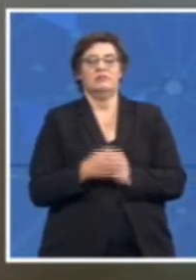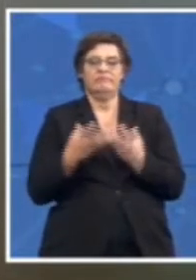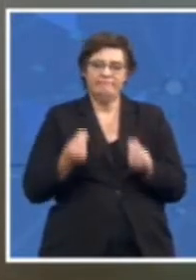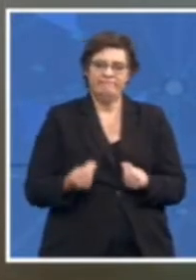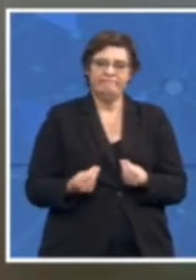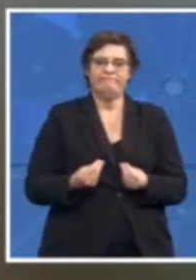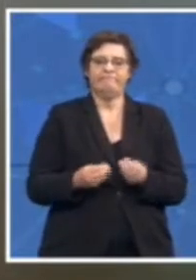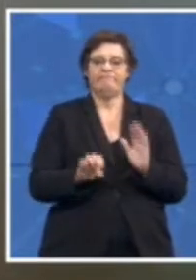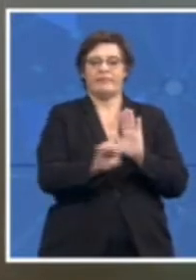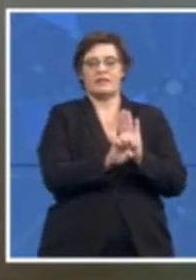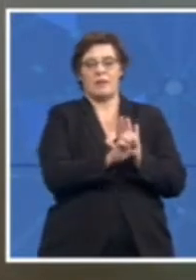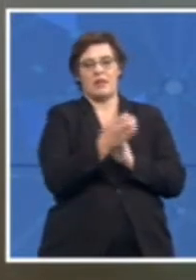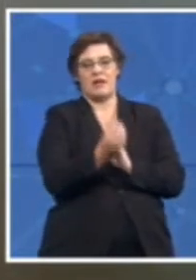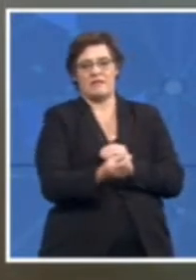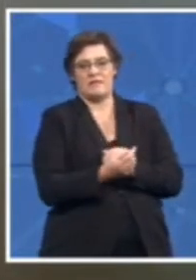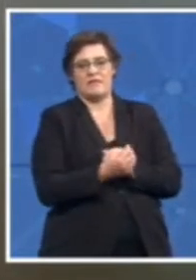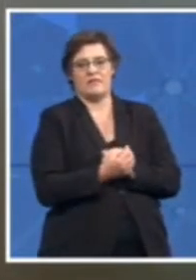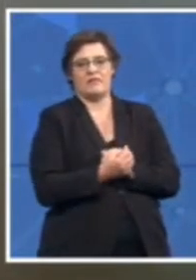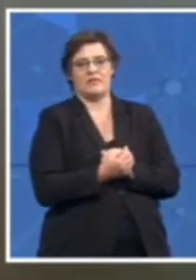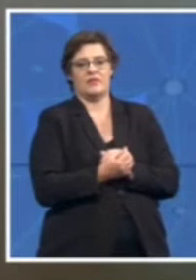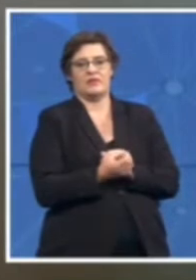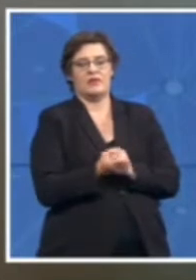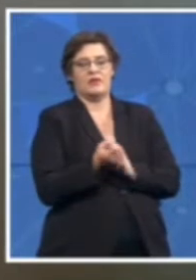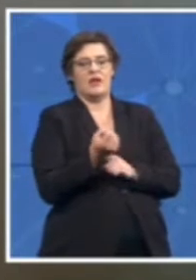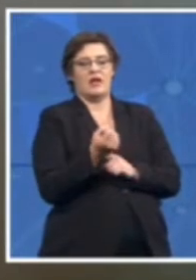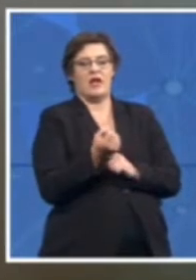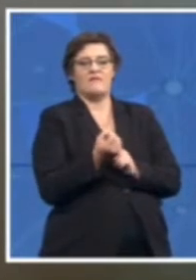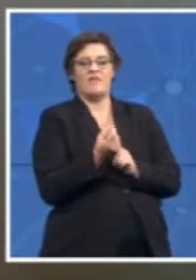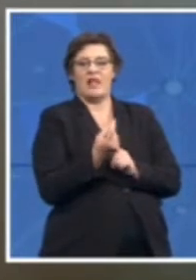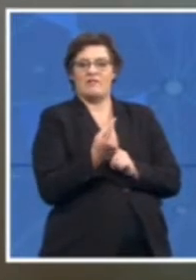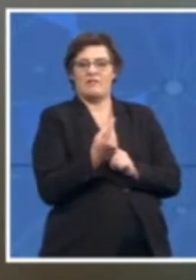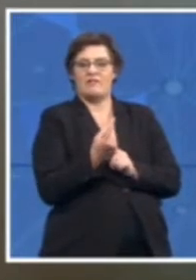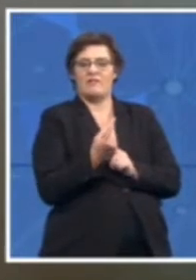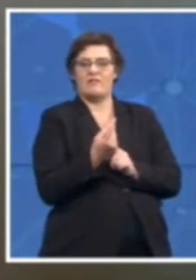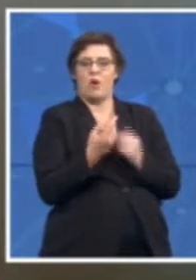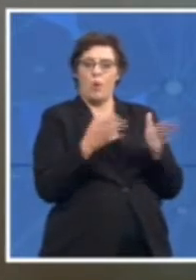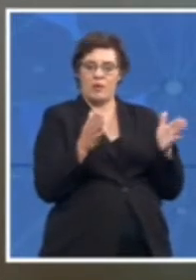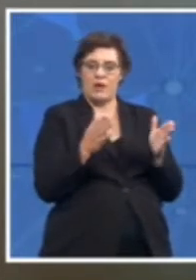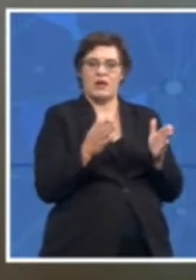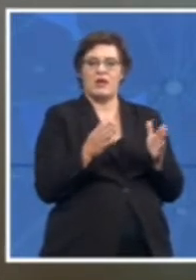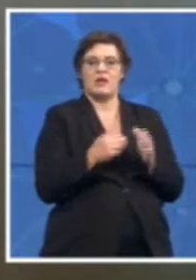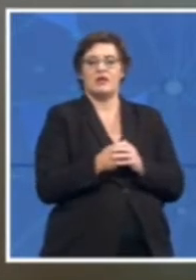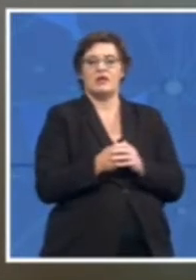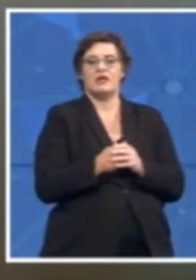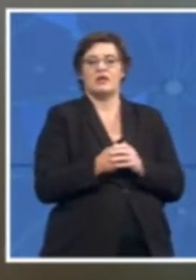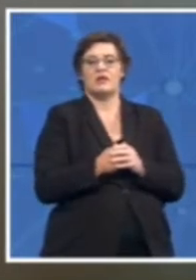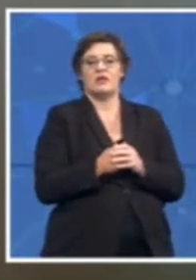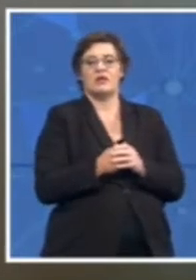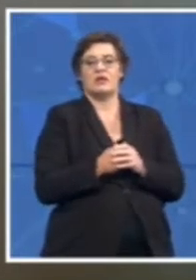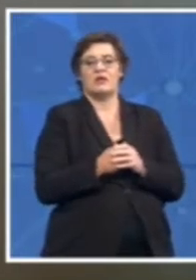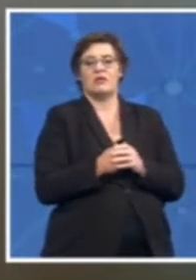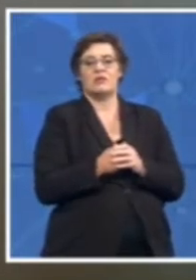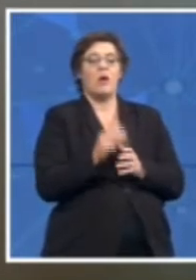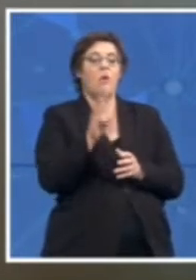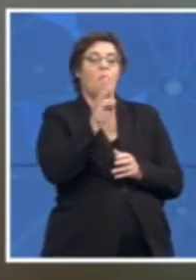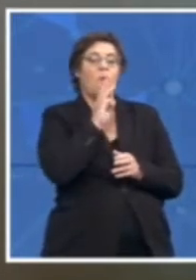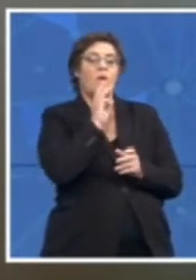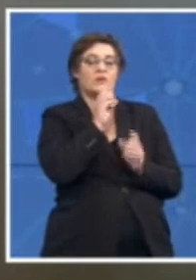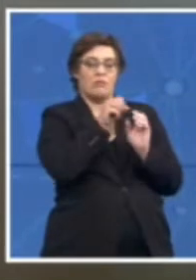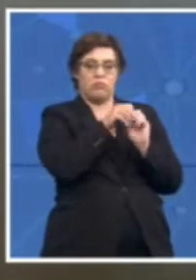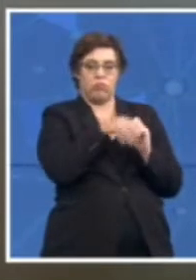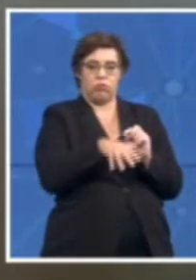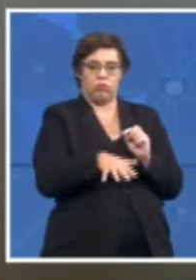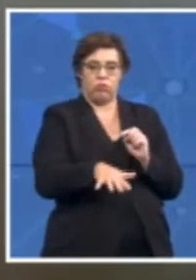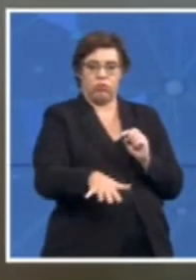being opened to drain boilers of demineralized water. And this has